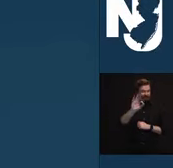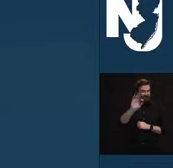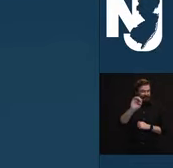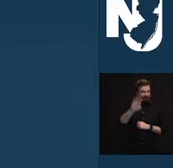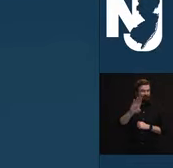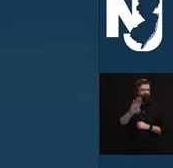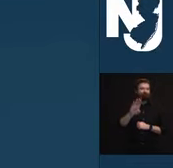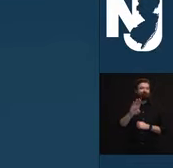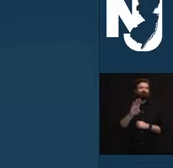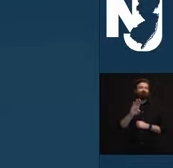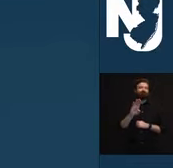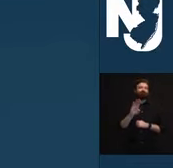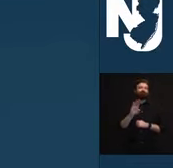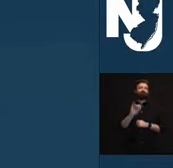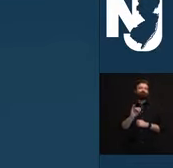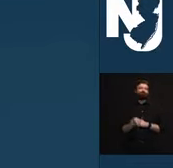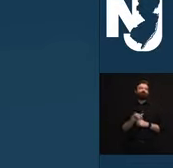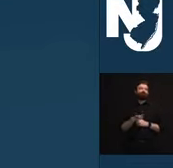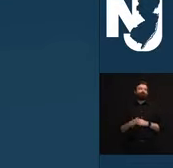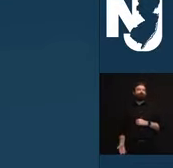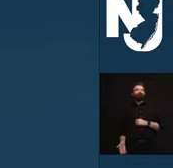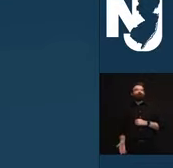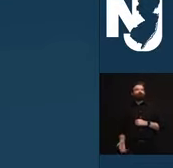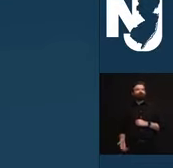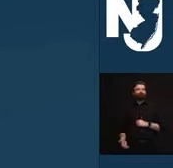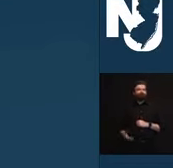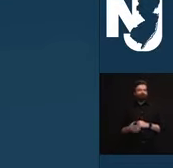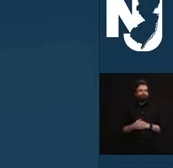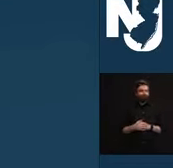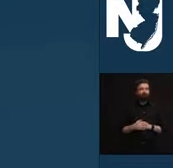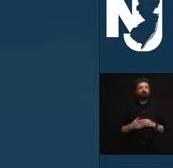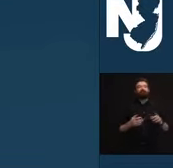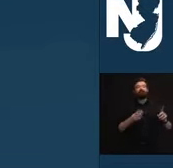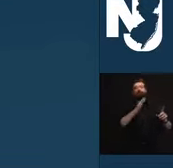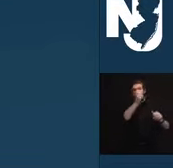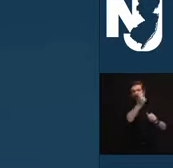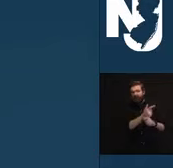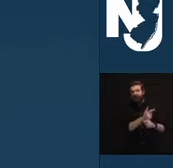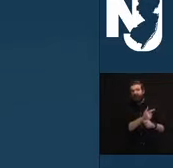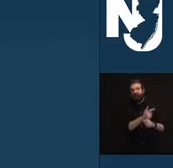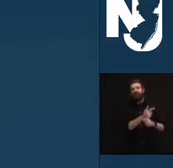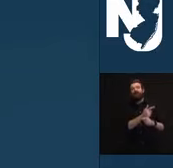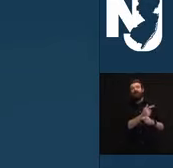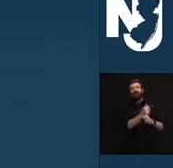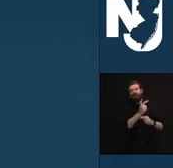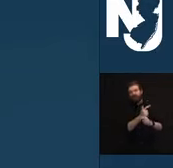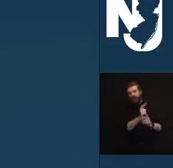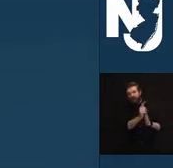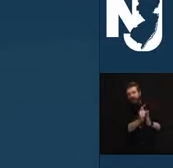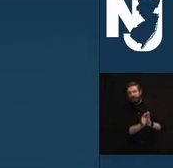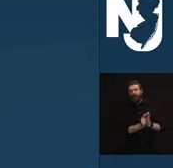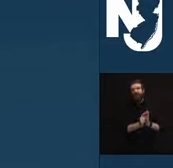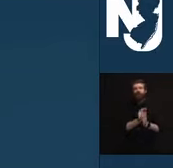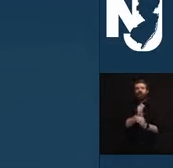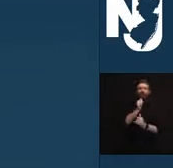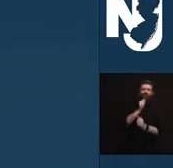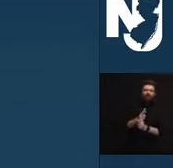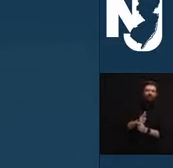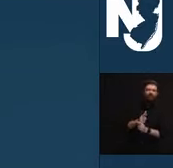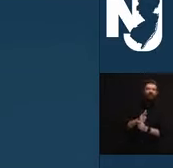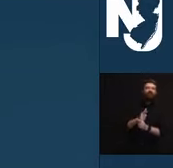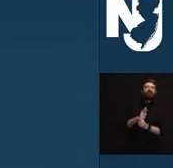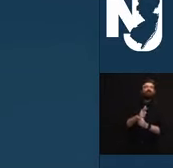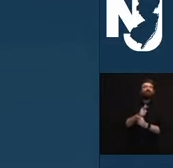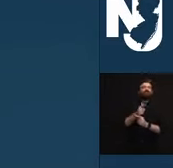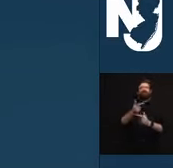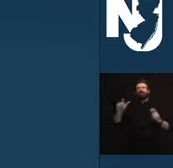also survived by his brother Alan, sister-in-law Rose, and niece Amelia, along with many other relatives and close friends. May God bless